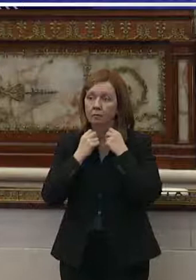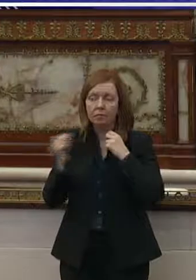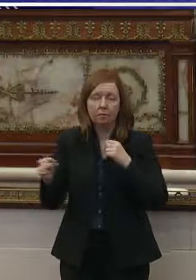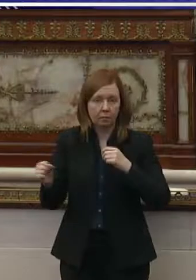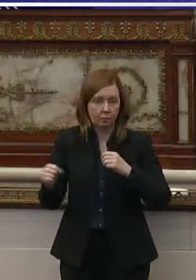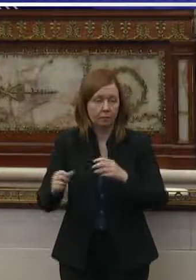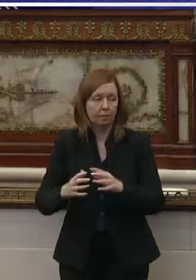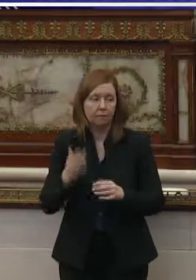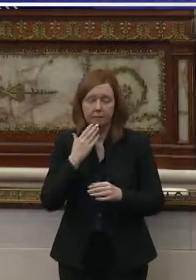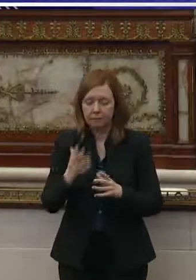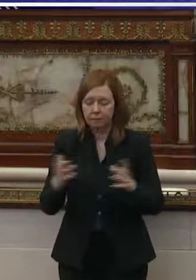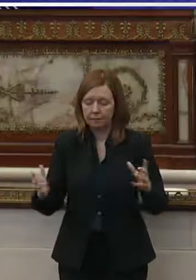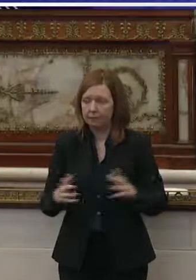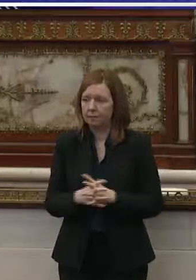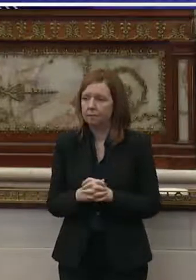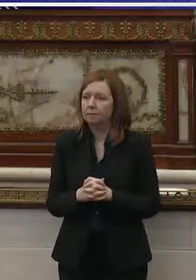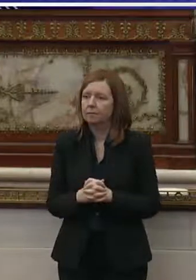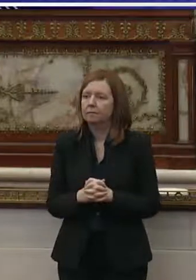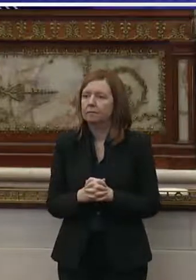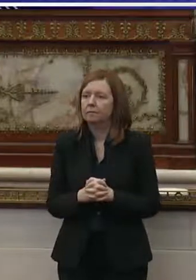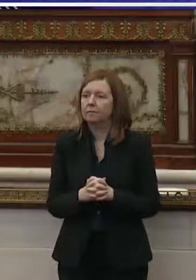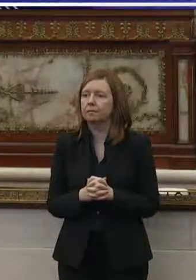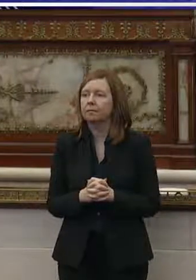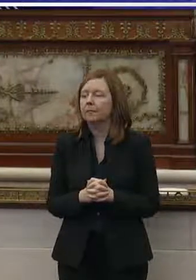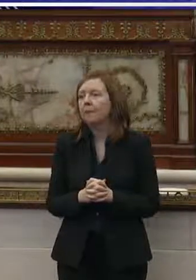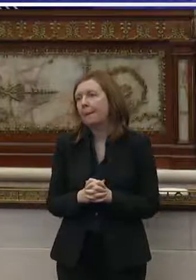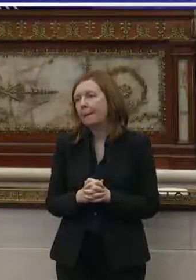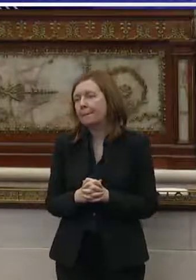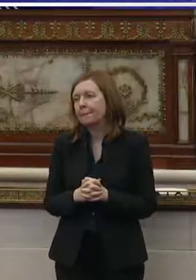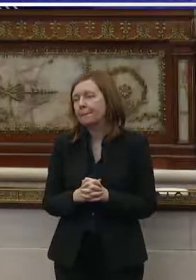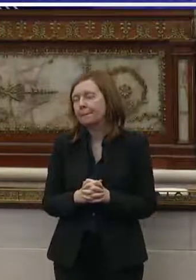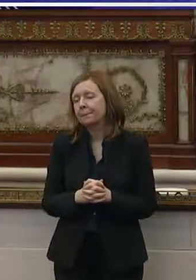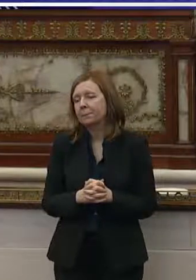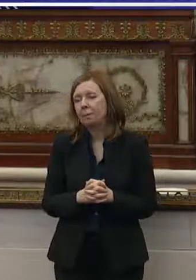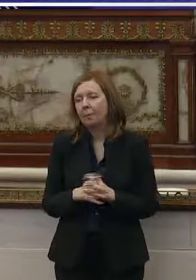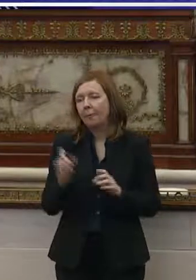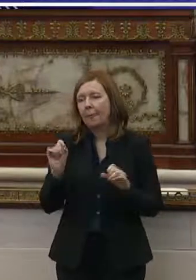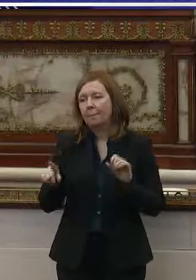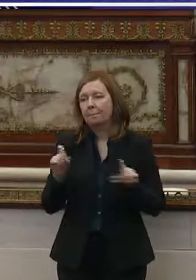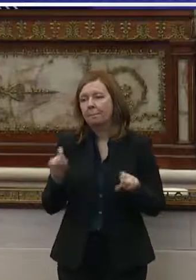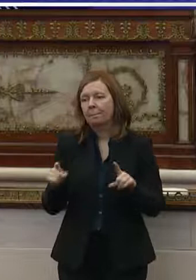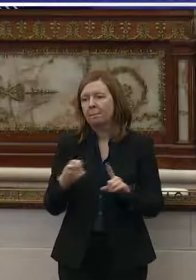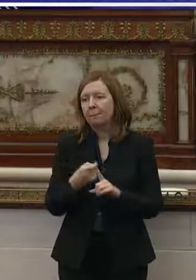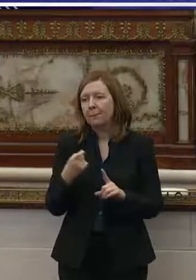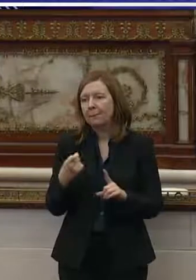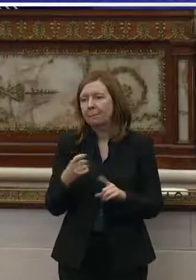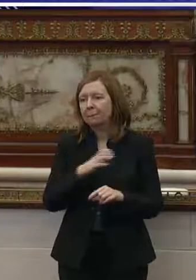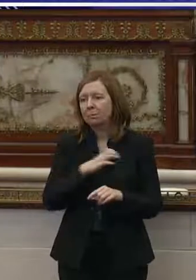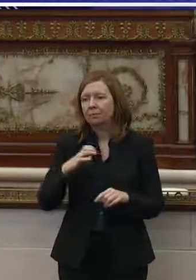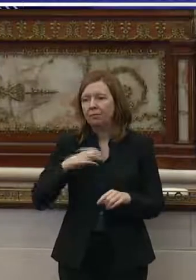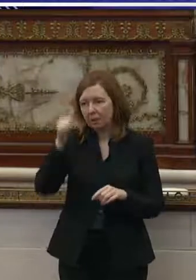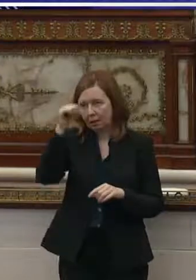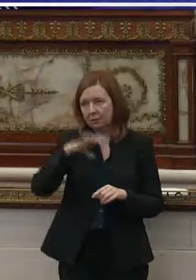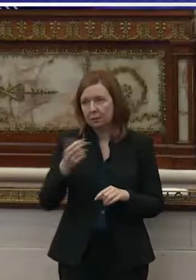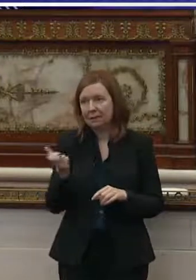Yes, Madam Chair. Thank you very much. Thank you. You're very welcome. I believe we had a question. Councilman